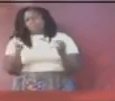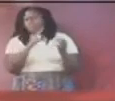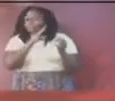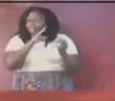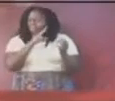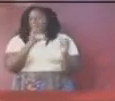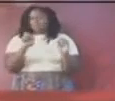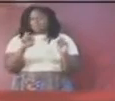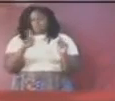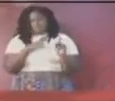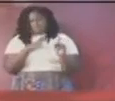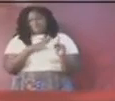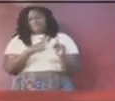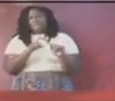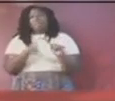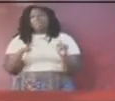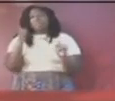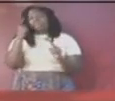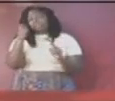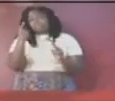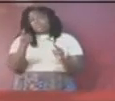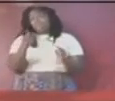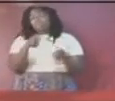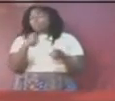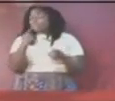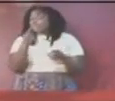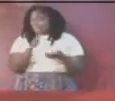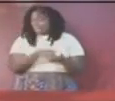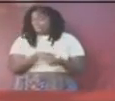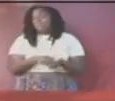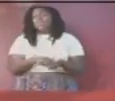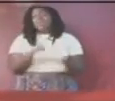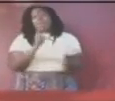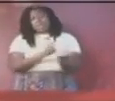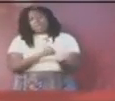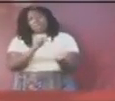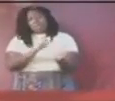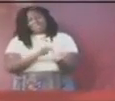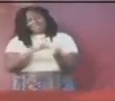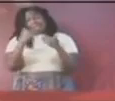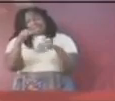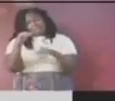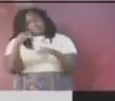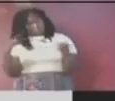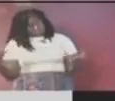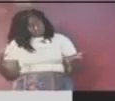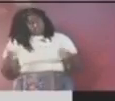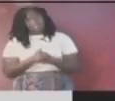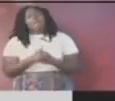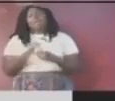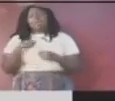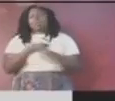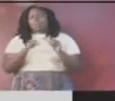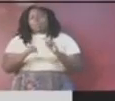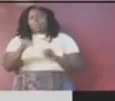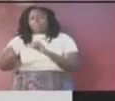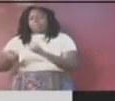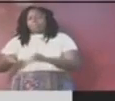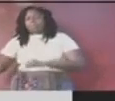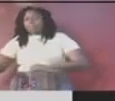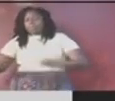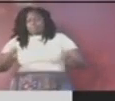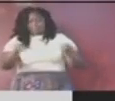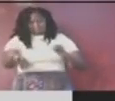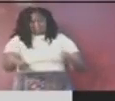human resources as a limiting factor. What we've been doing is redeploying human resources throughout all the RHA systems and across